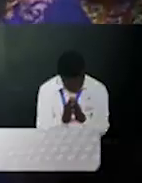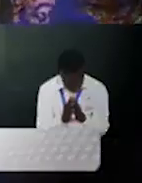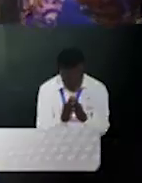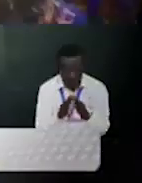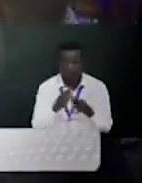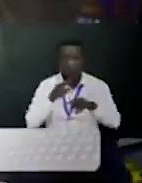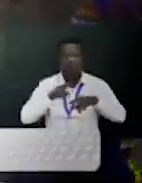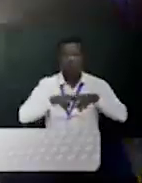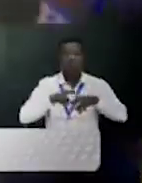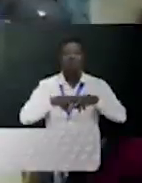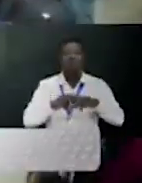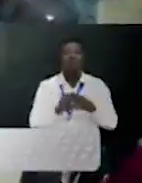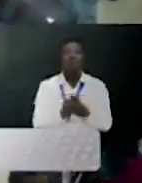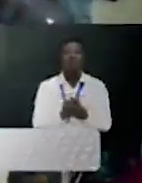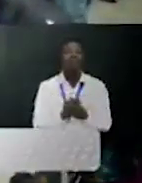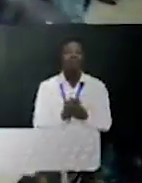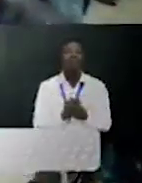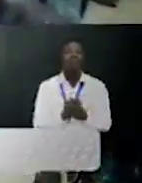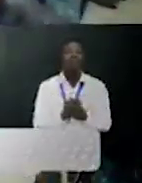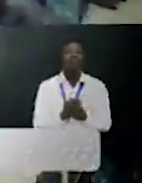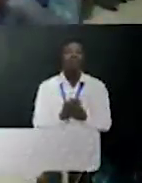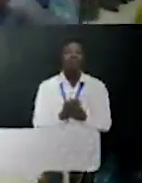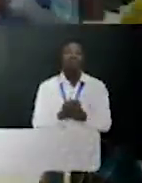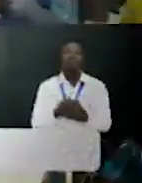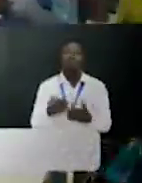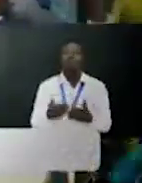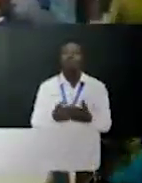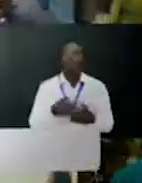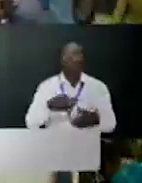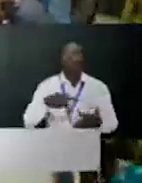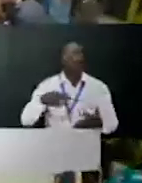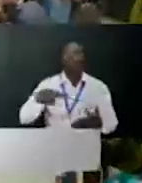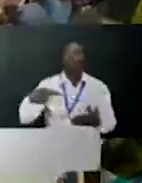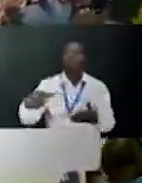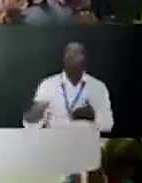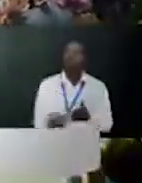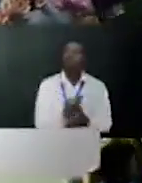seated? Revive me, oh Lord.